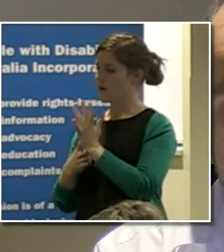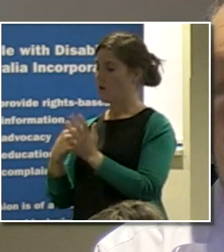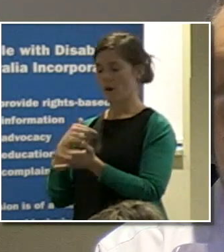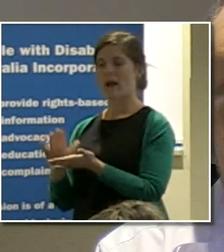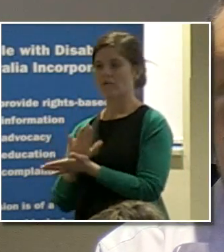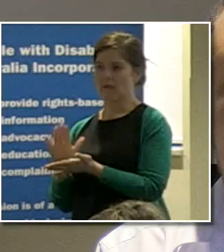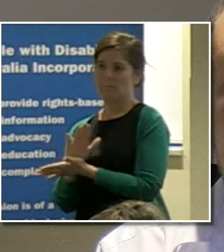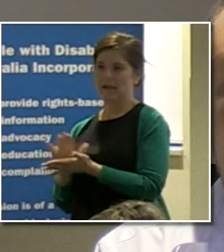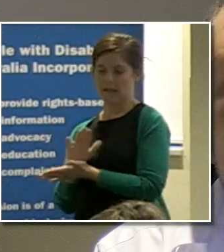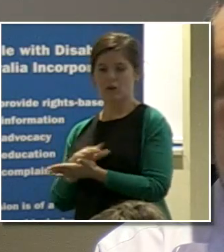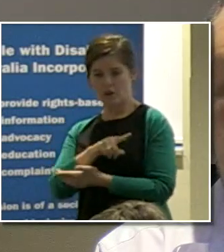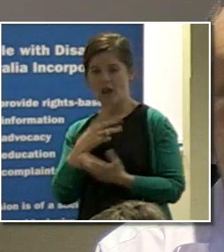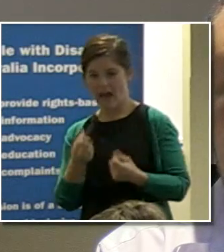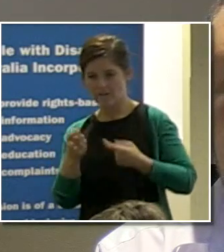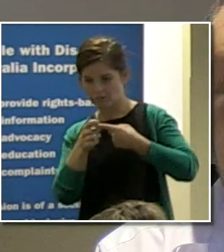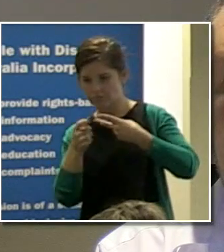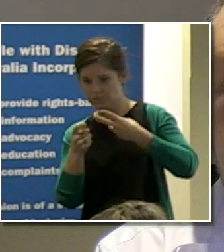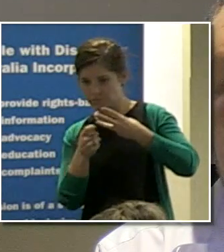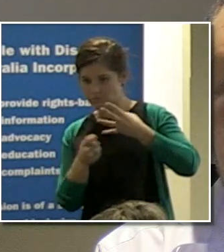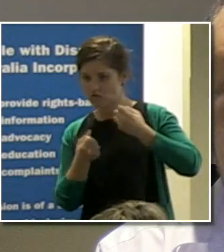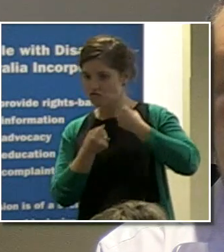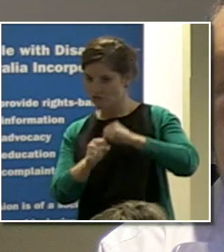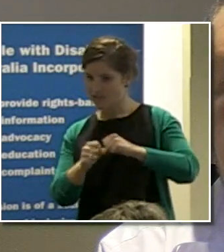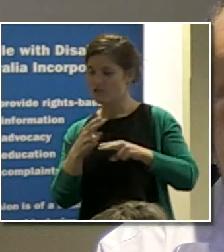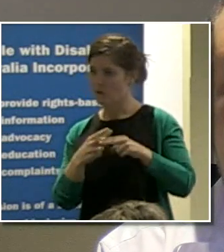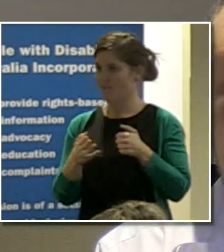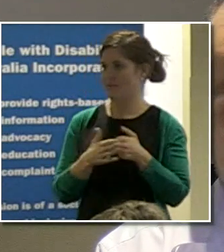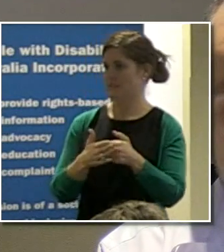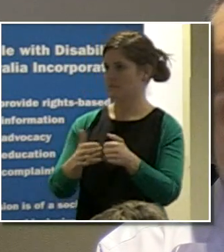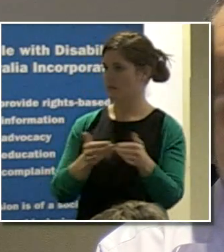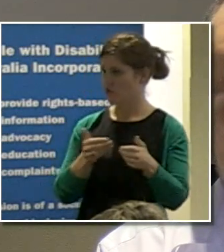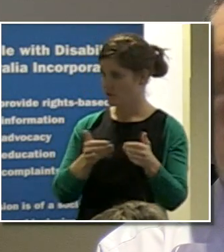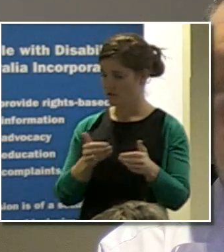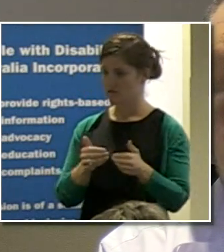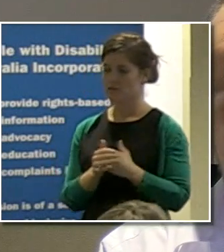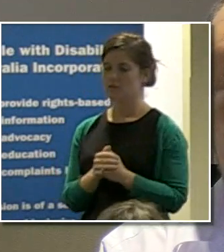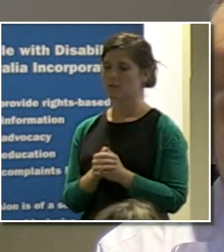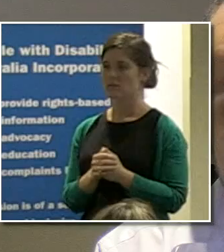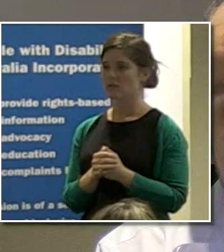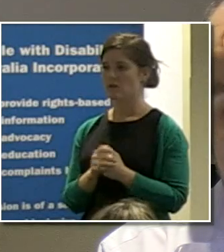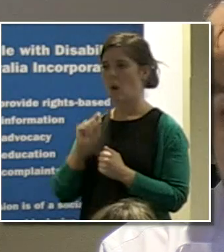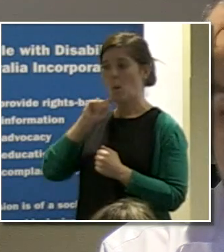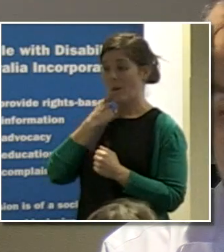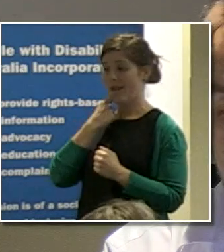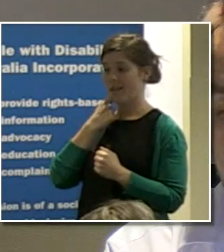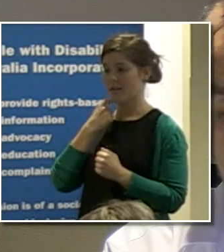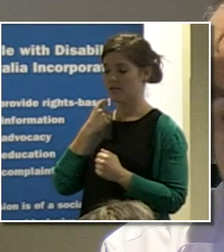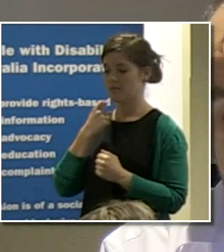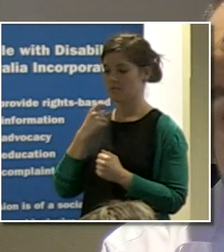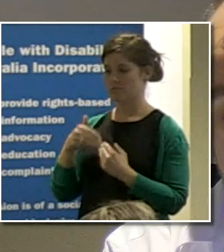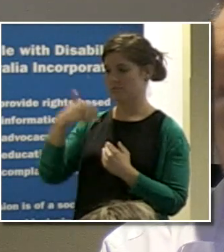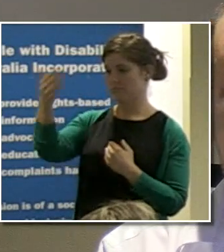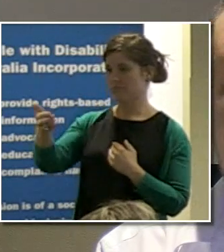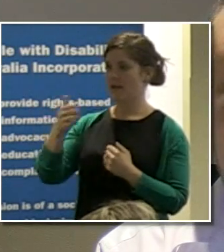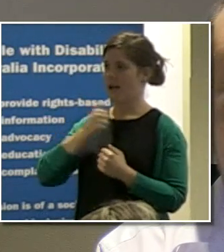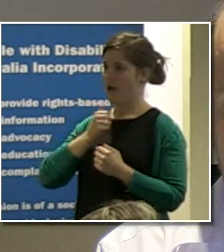in place all of these measures that will address some of the structural issues, and we will be in a position where